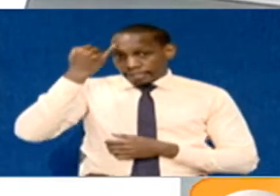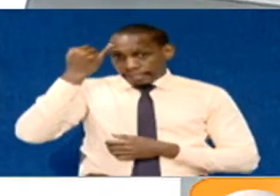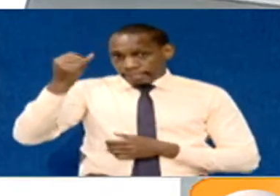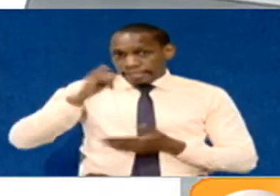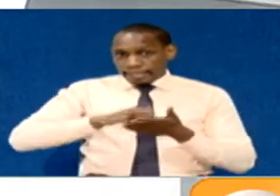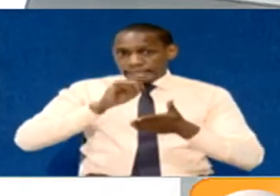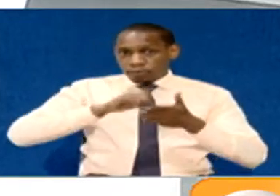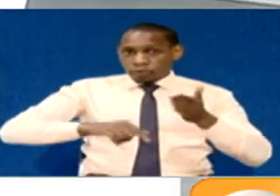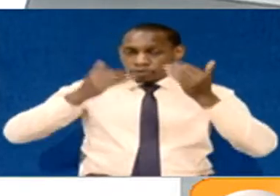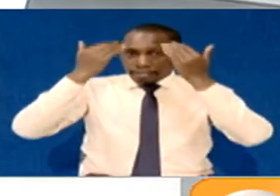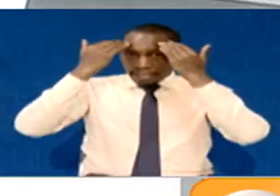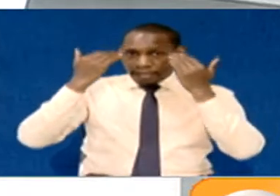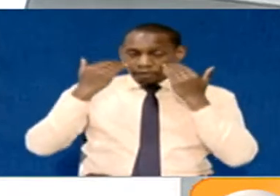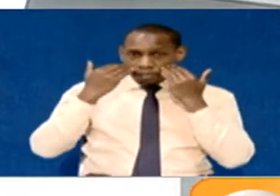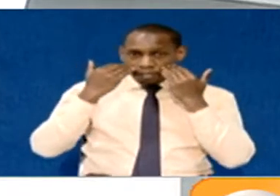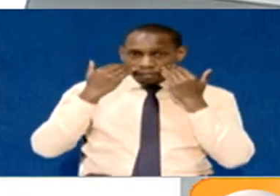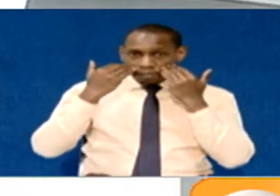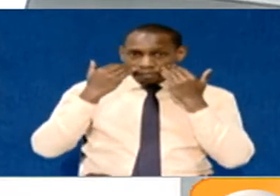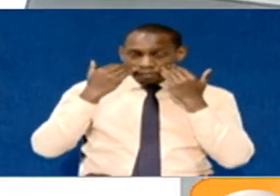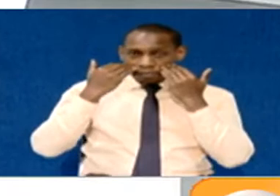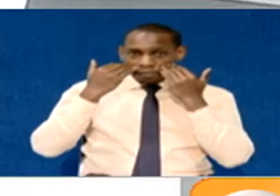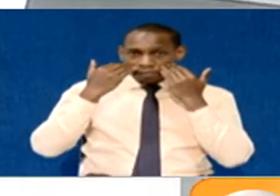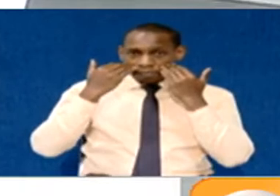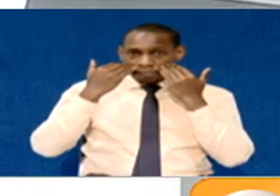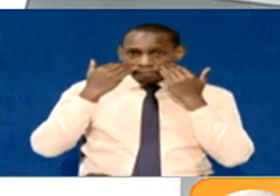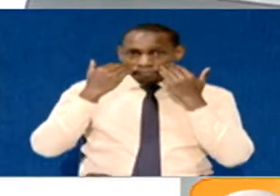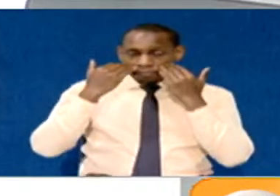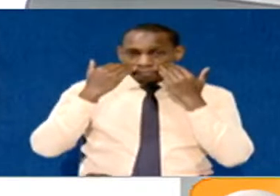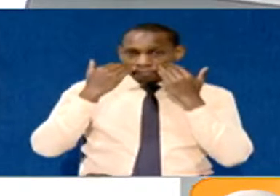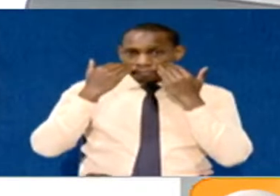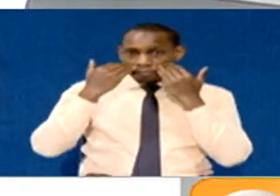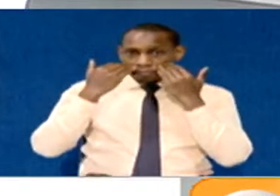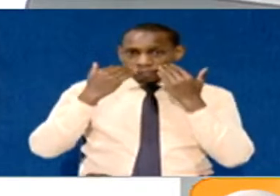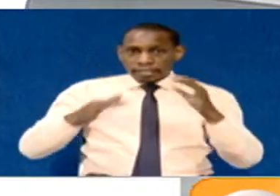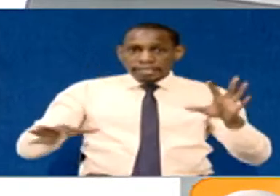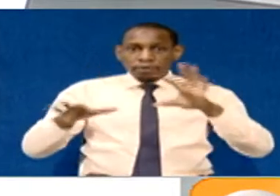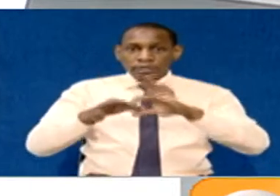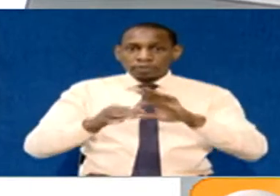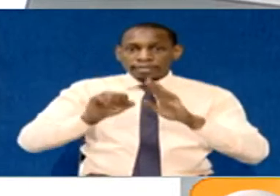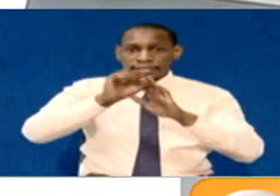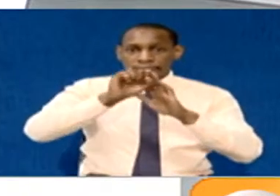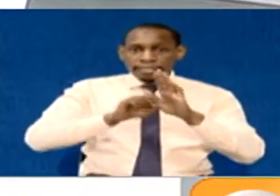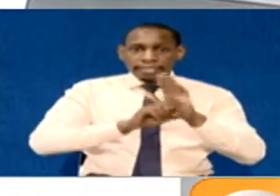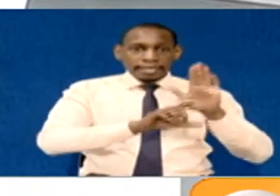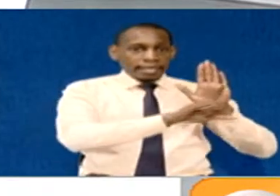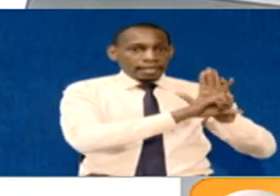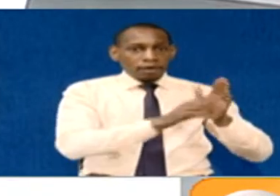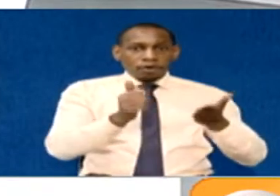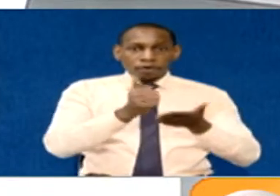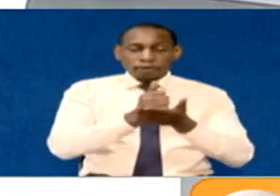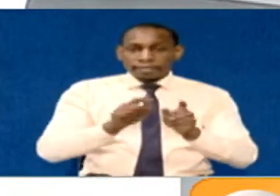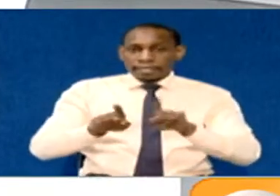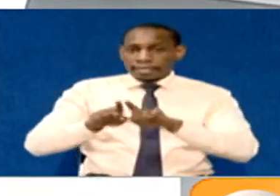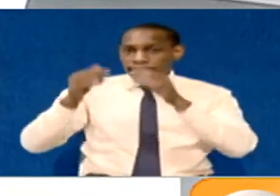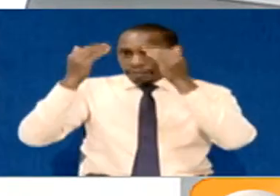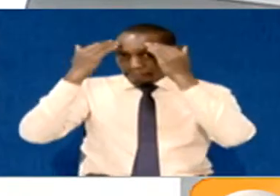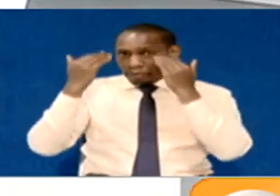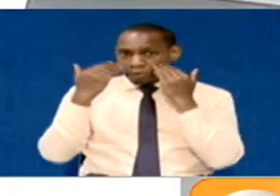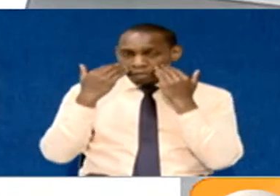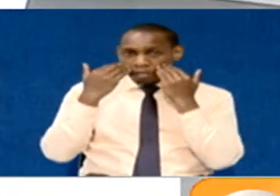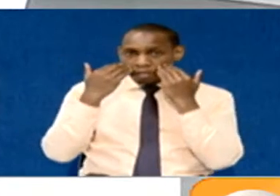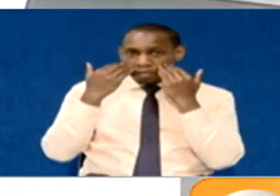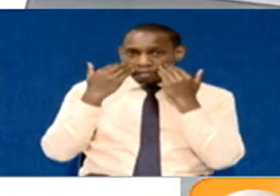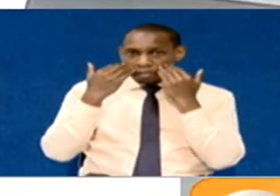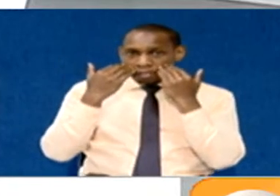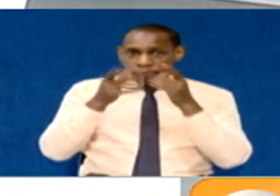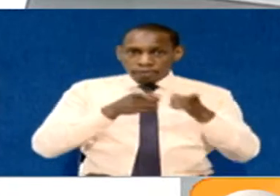the judiciary would kind of somehow, in whichever way, fall under the state law office, that the court basically, you know,